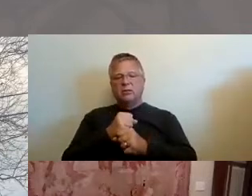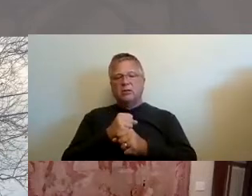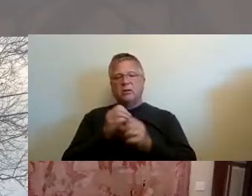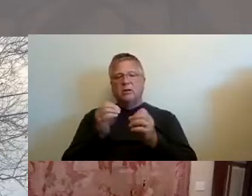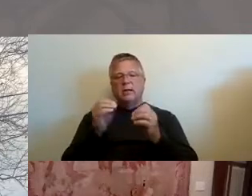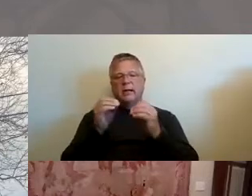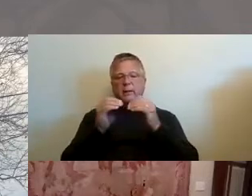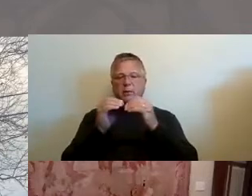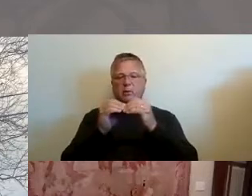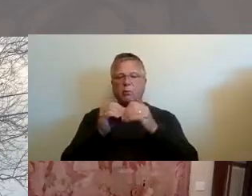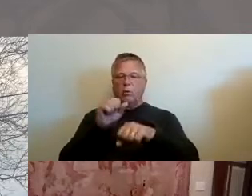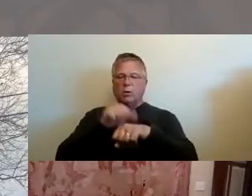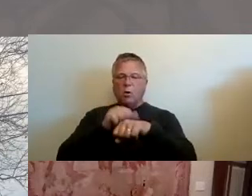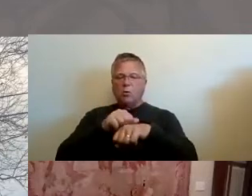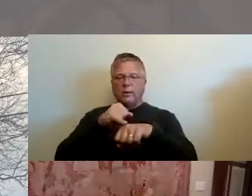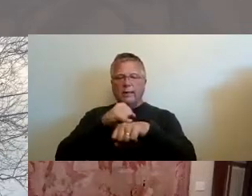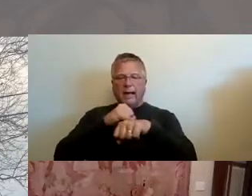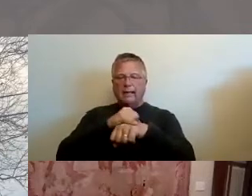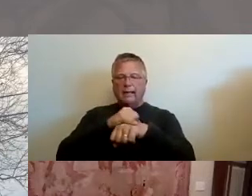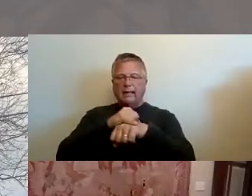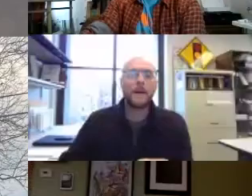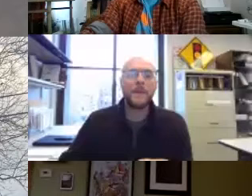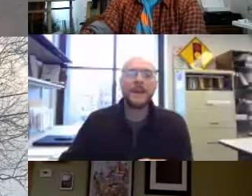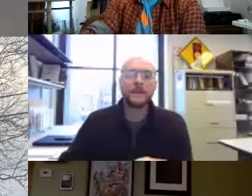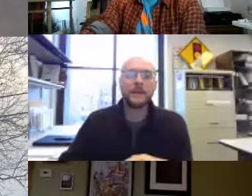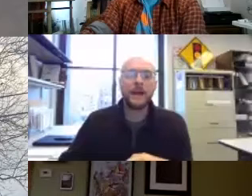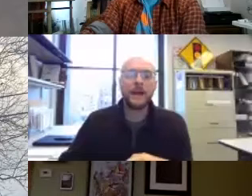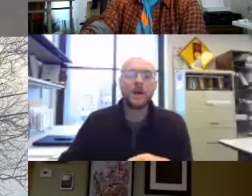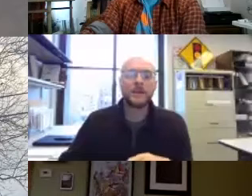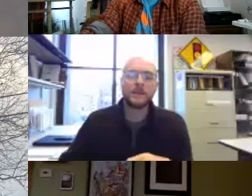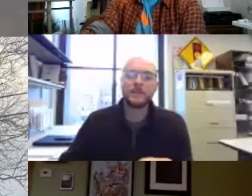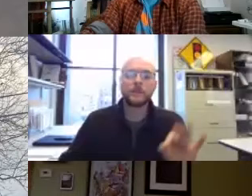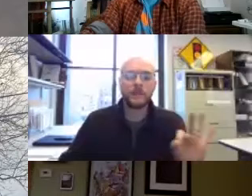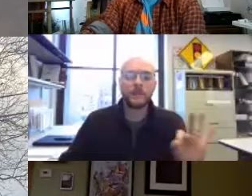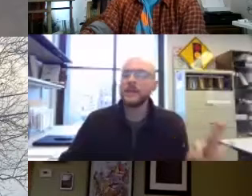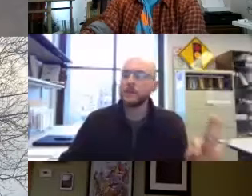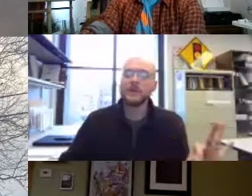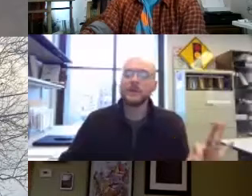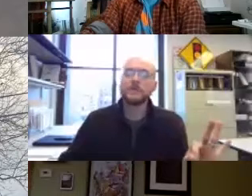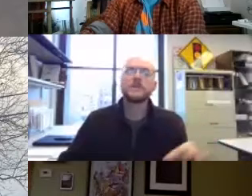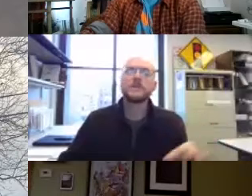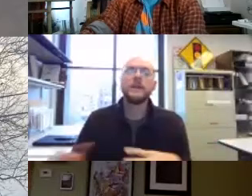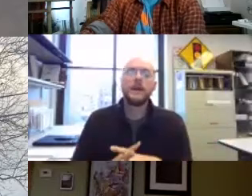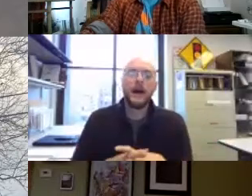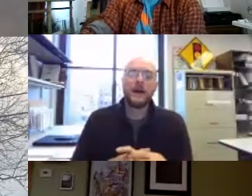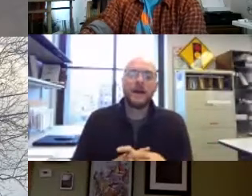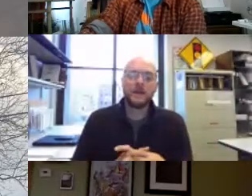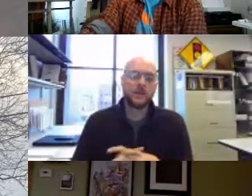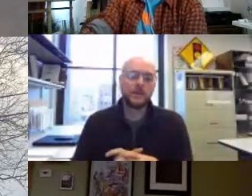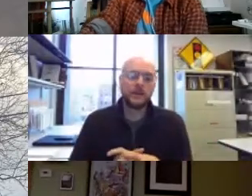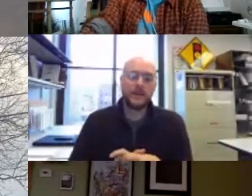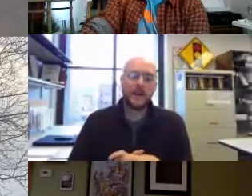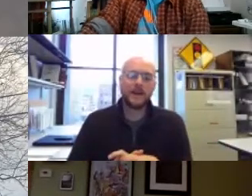concrete islands like you see on the right, while also adding concrete islands to 3 additional routes